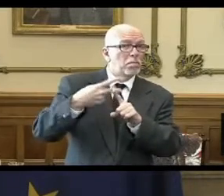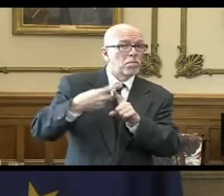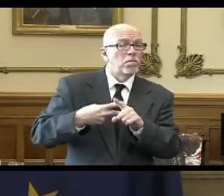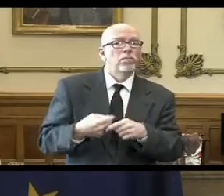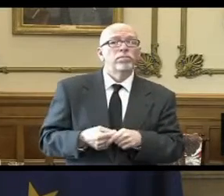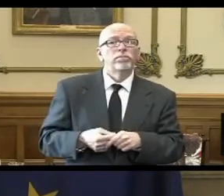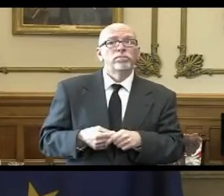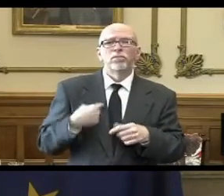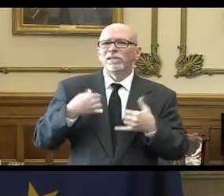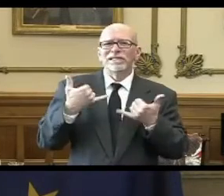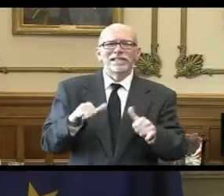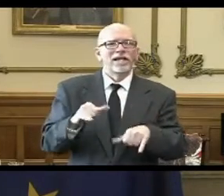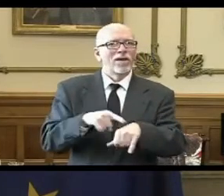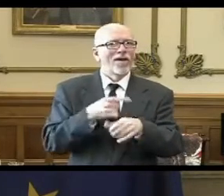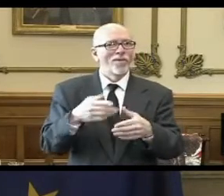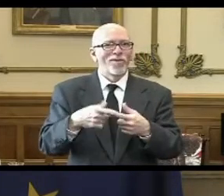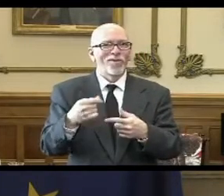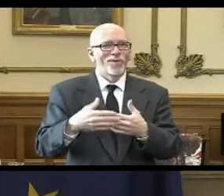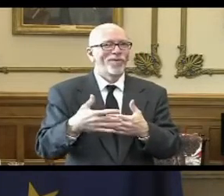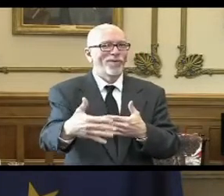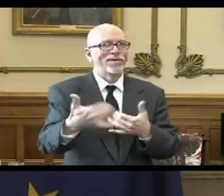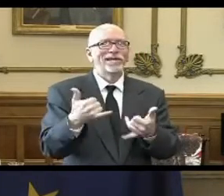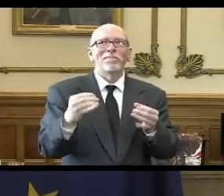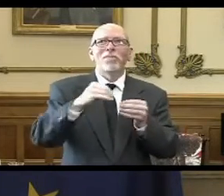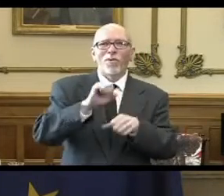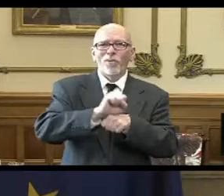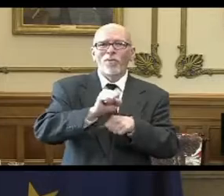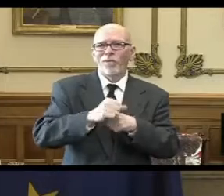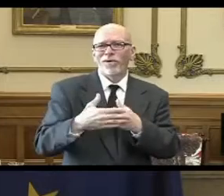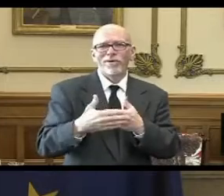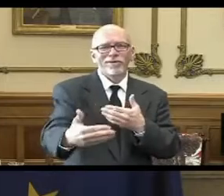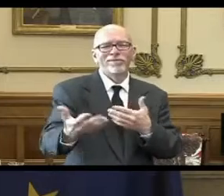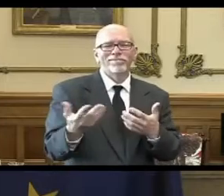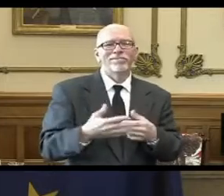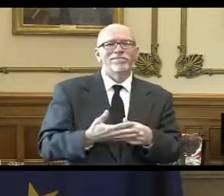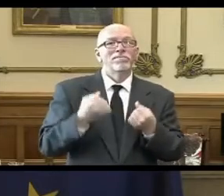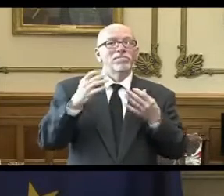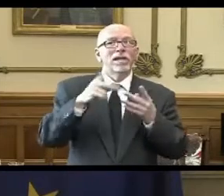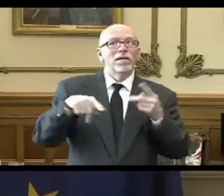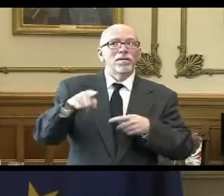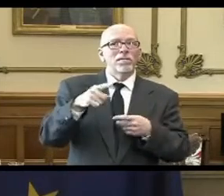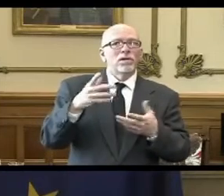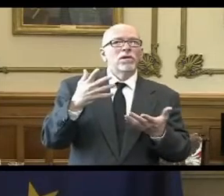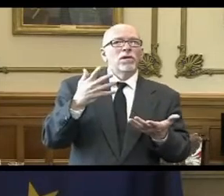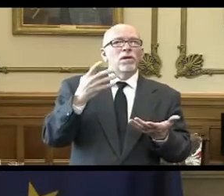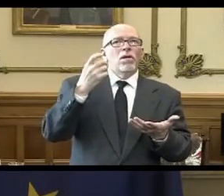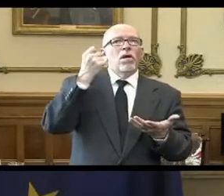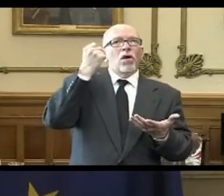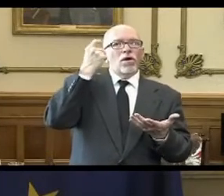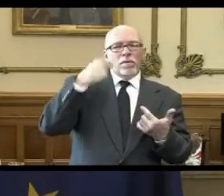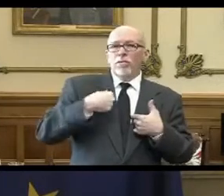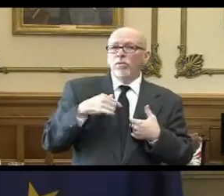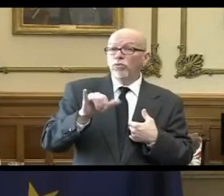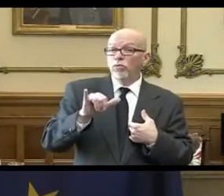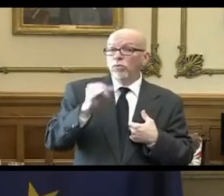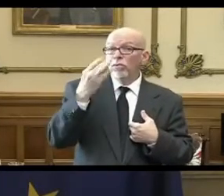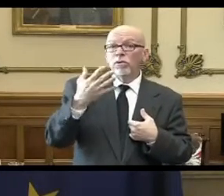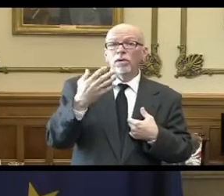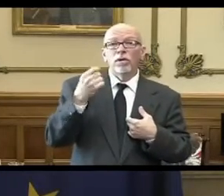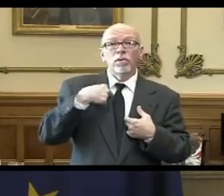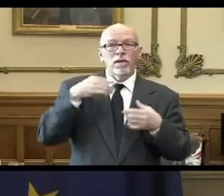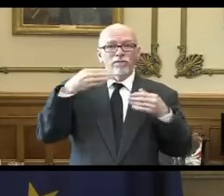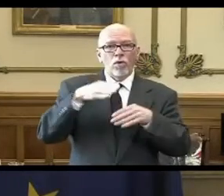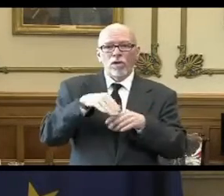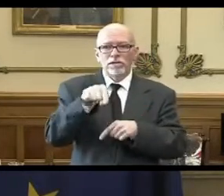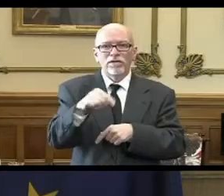got a lot more to do and a lot more work ahead of us. And I know a lot of folks are understandably, we are too, focused on this